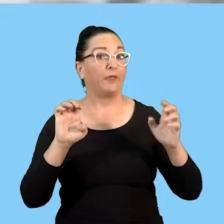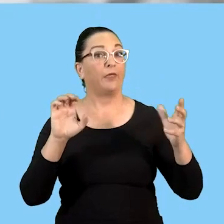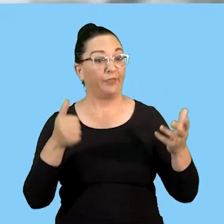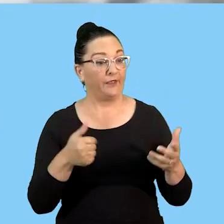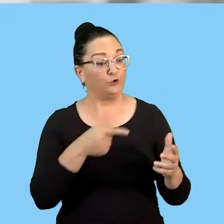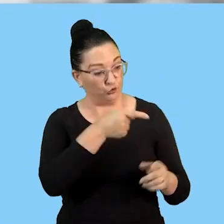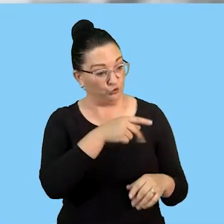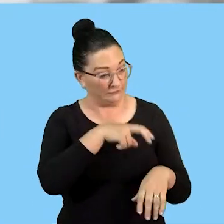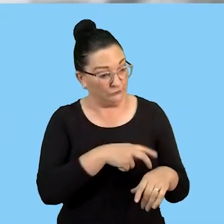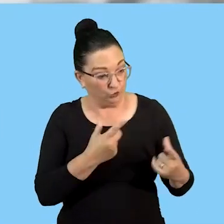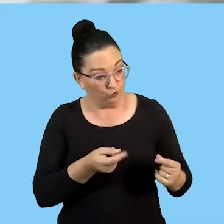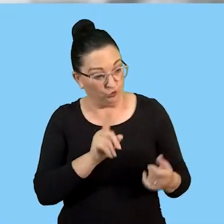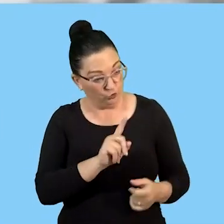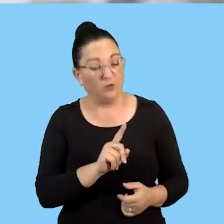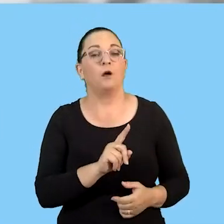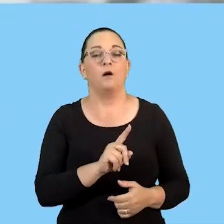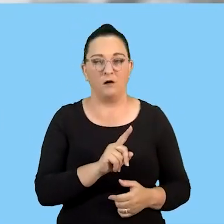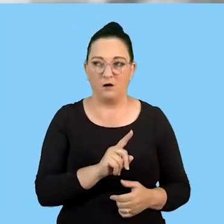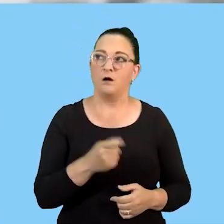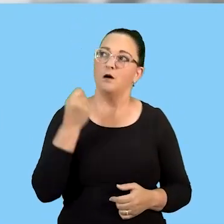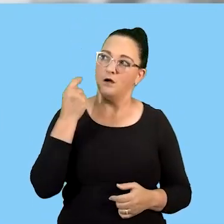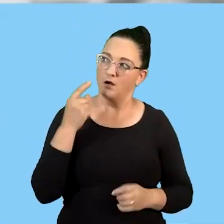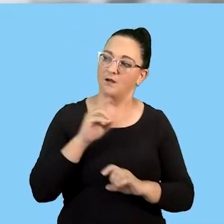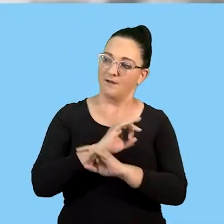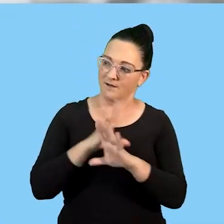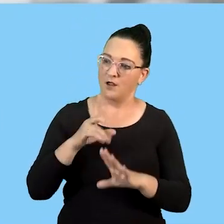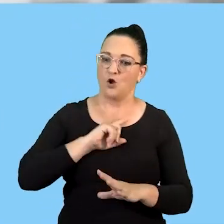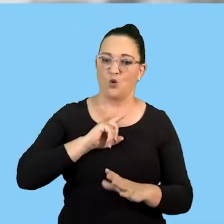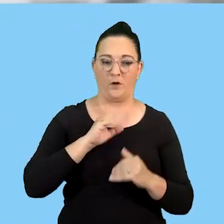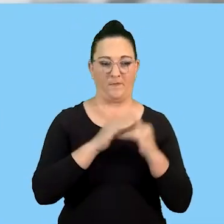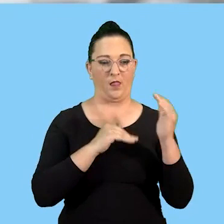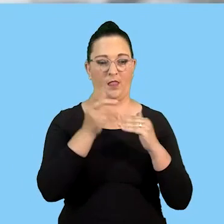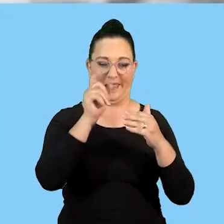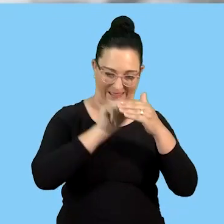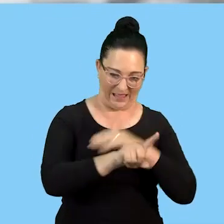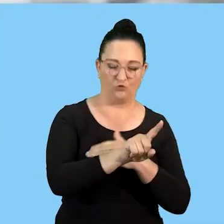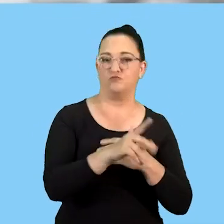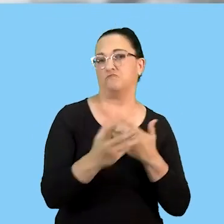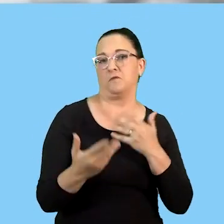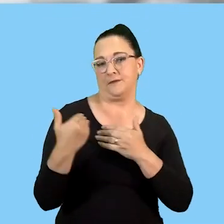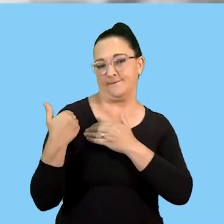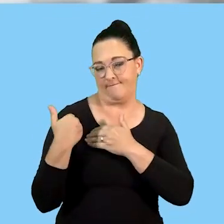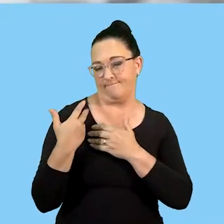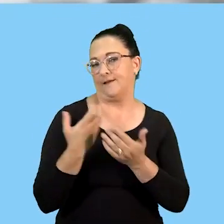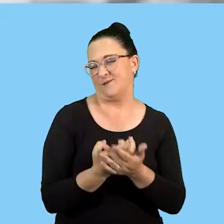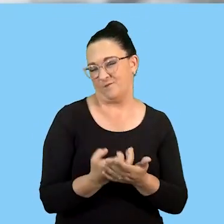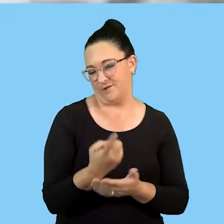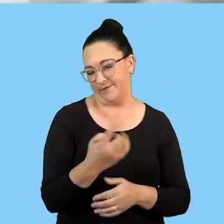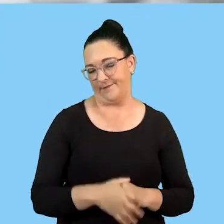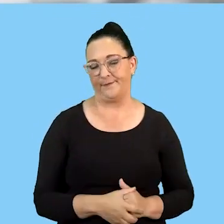this is the role that they need to play in order for them to make sure that they come out of the building safely, for example.